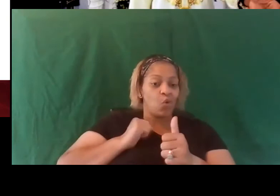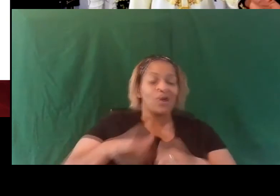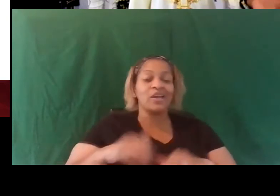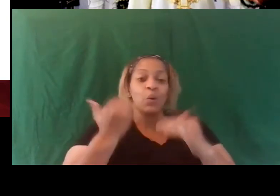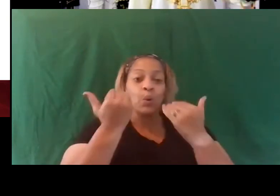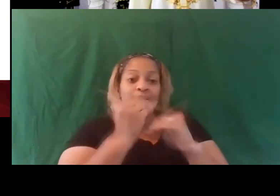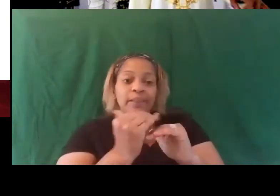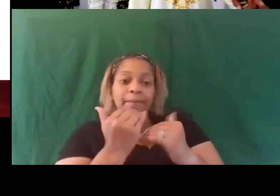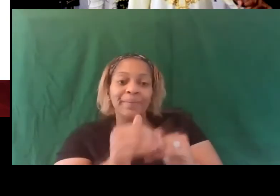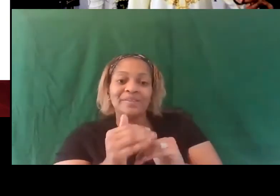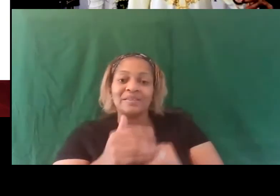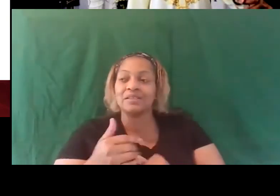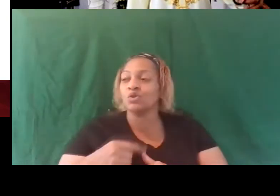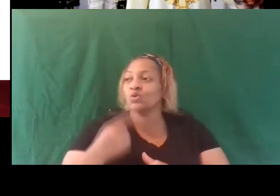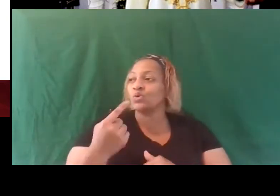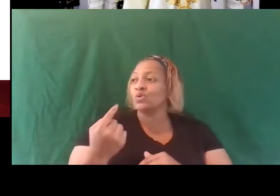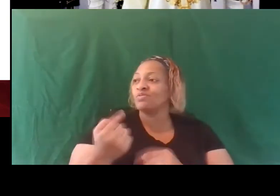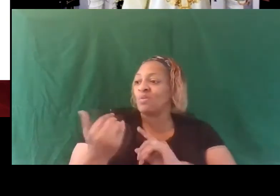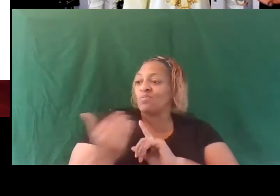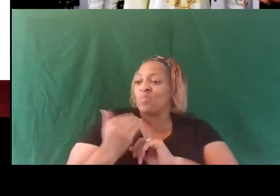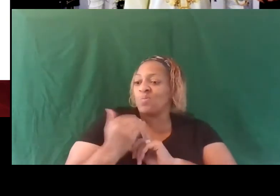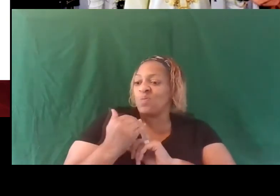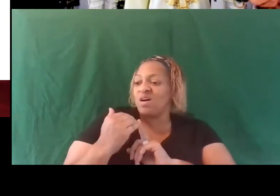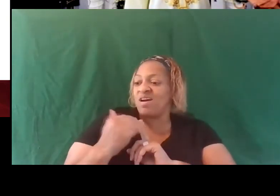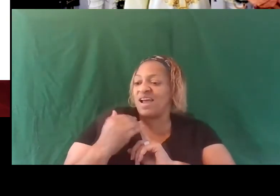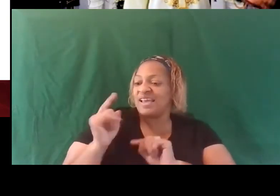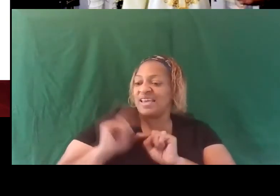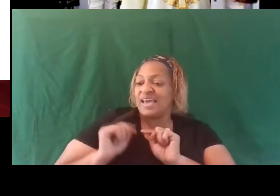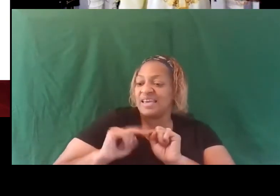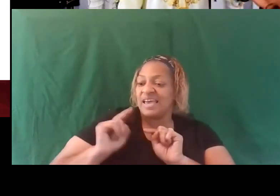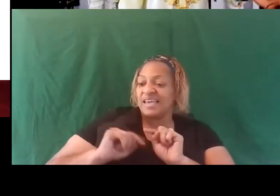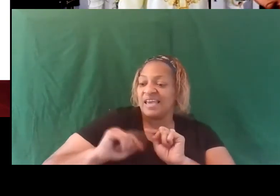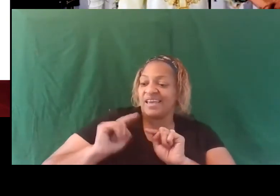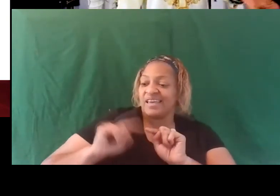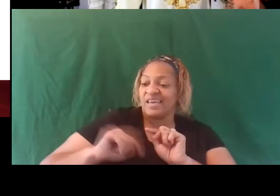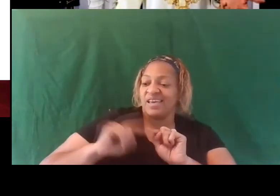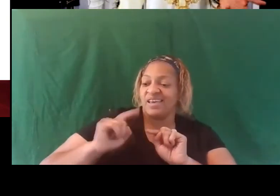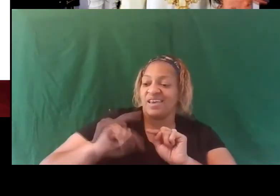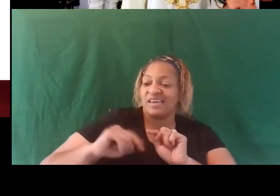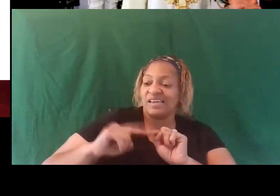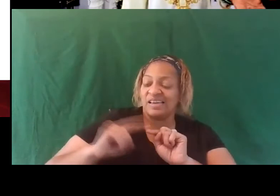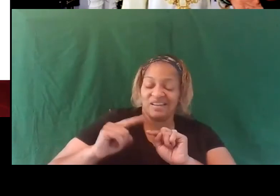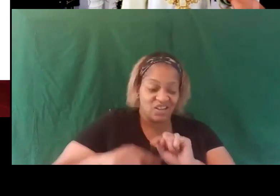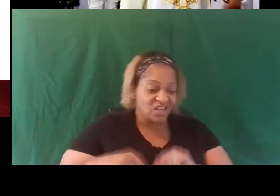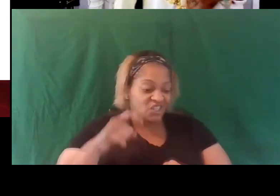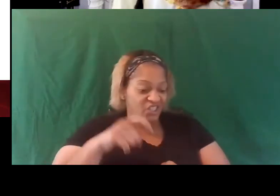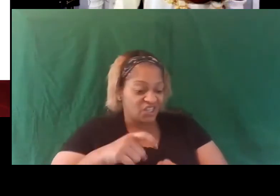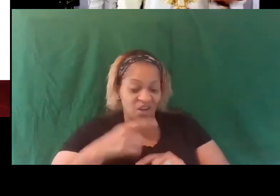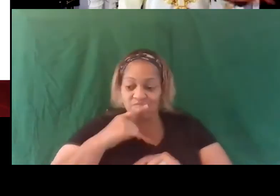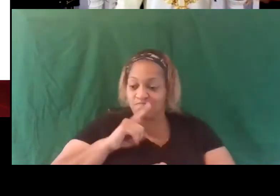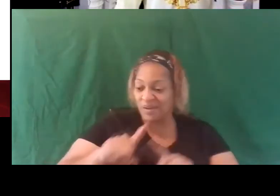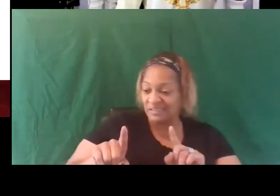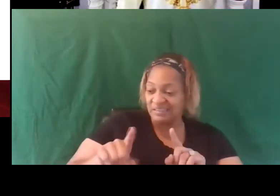one who reminds myself what I can't do, what I should do,